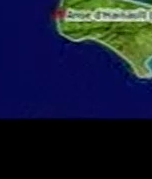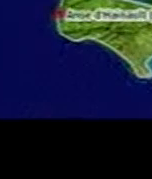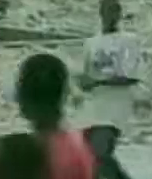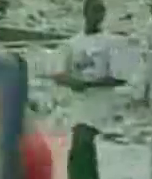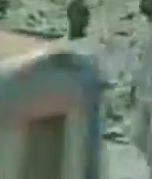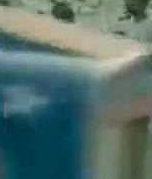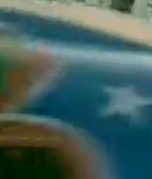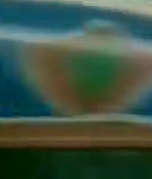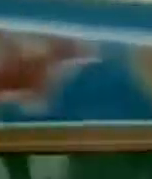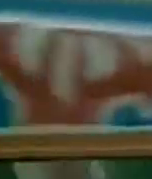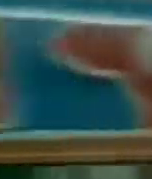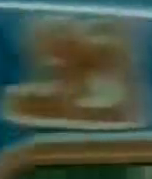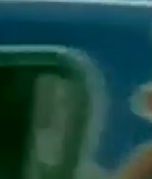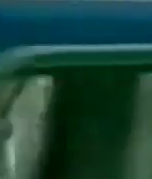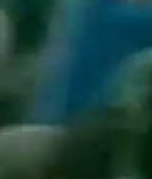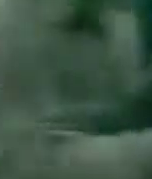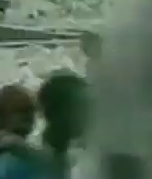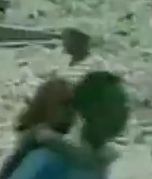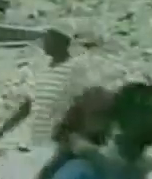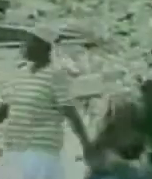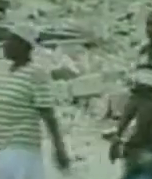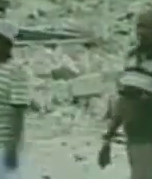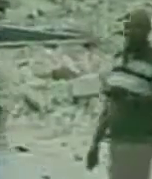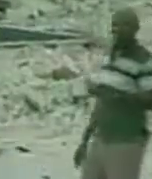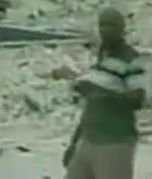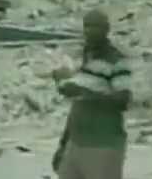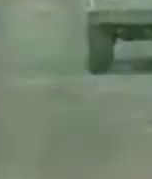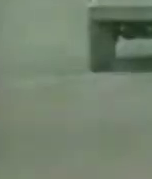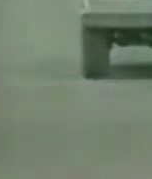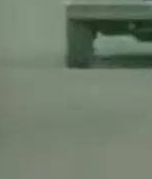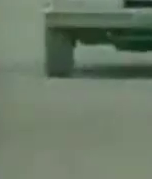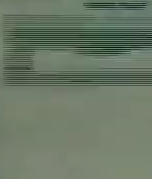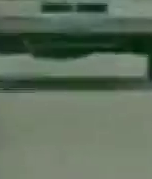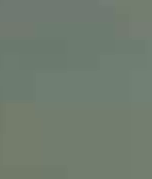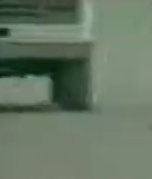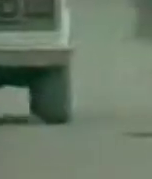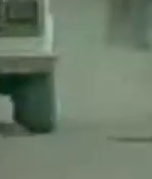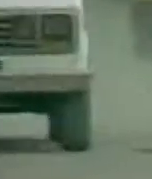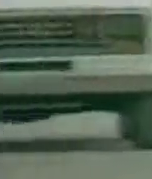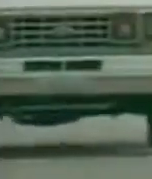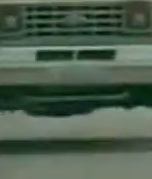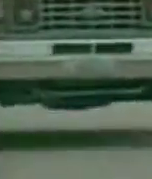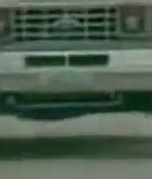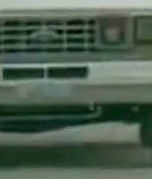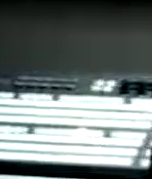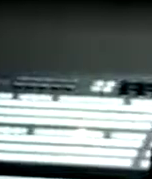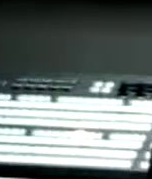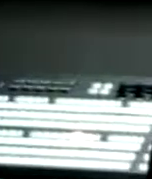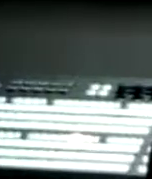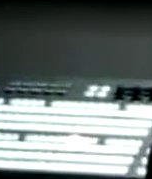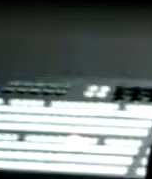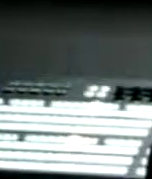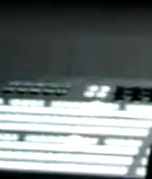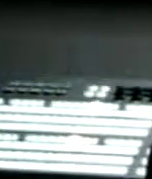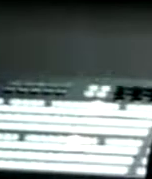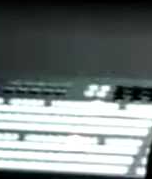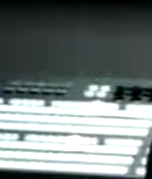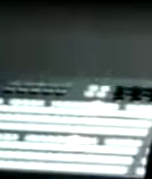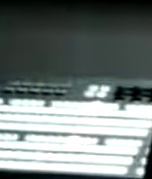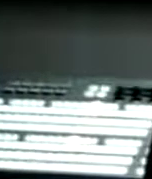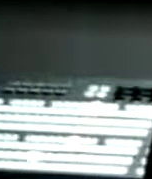disasters there, opportunities have been ripe in various sectors in Haiti. 20 prominent business